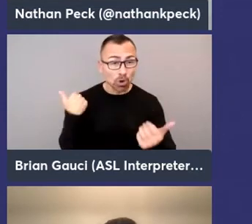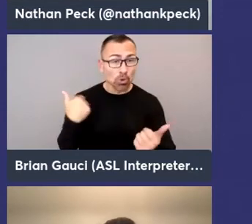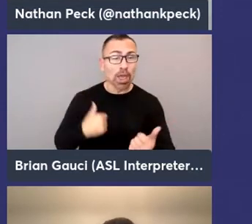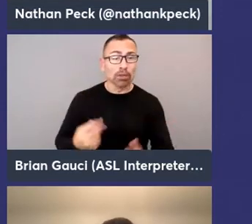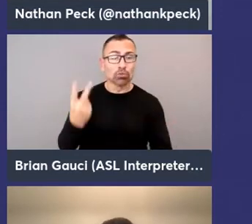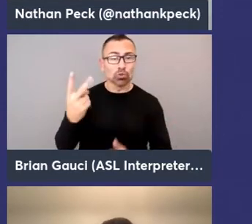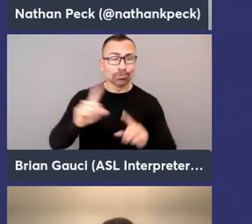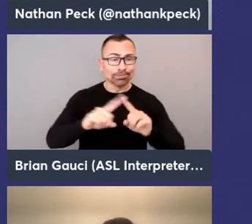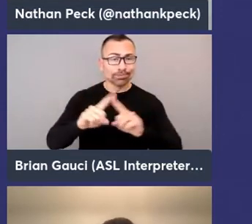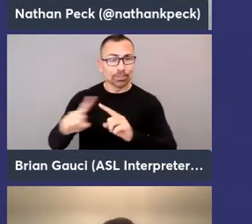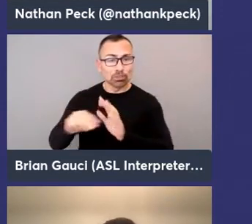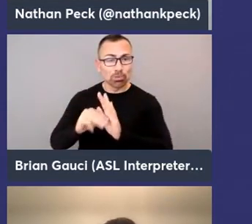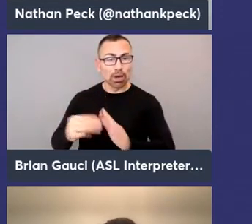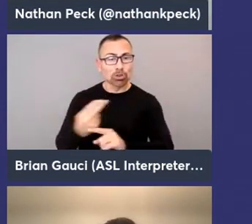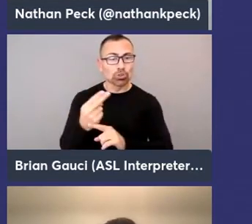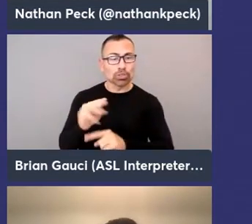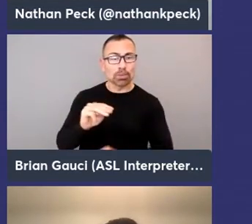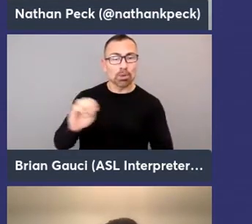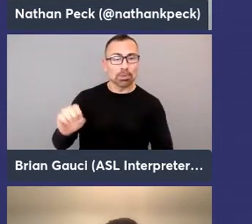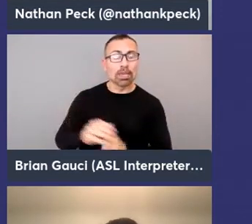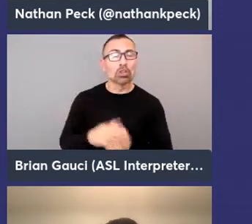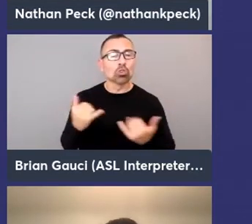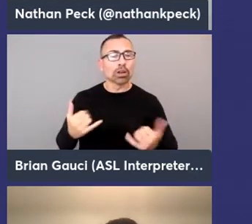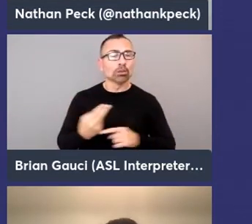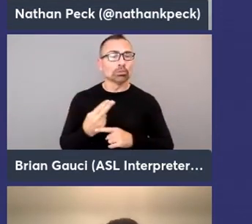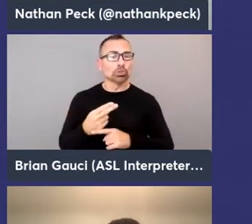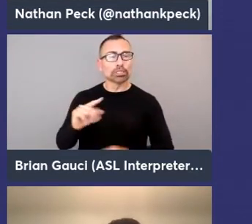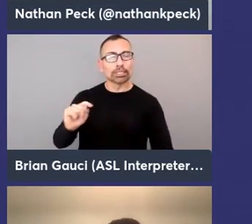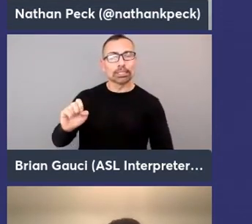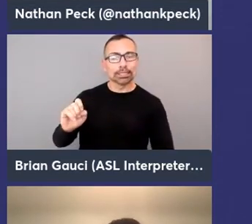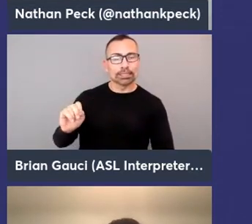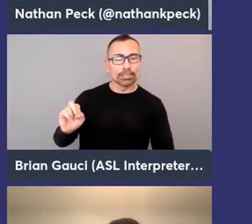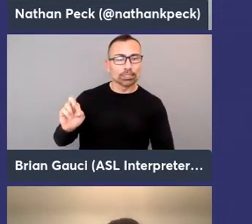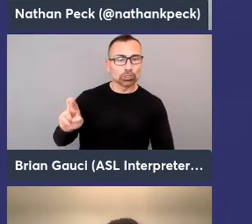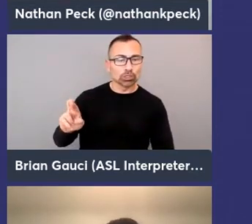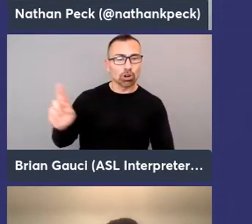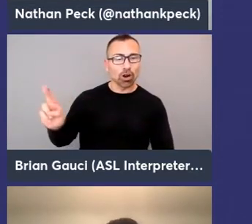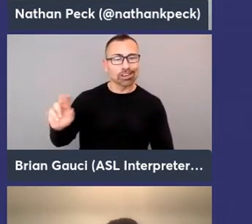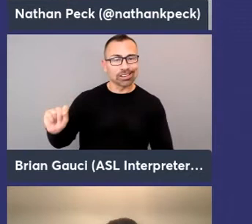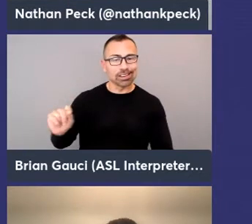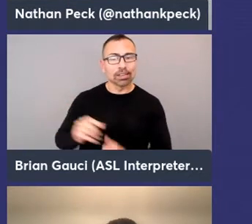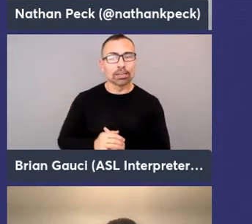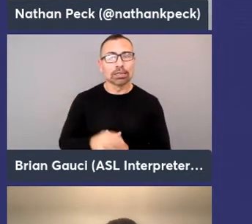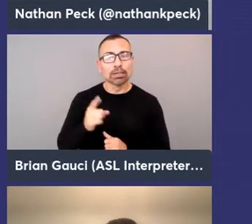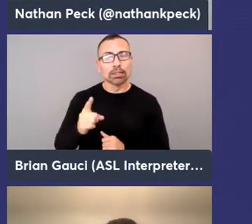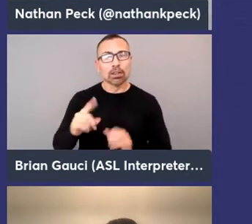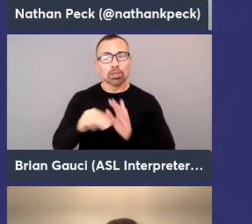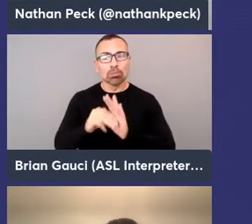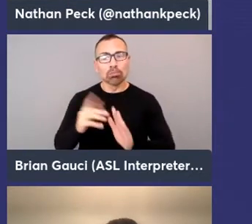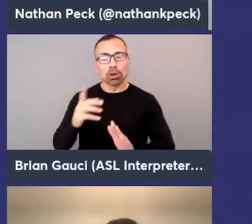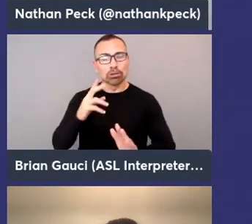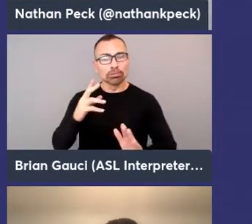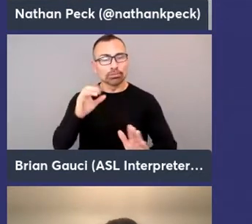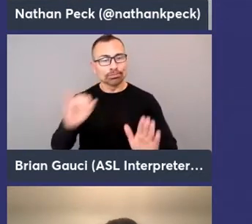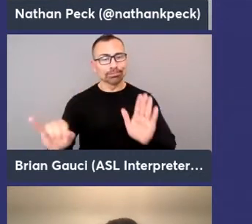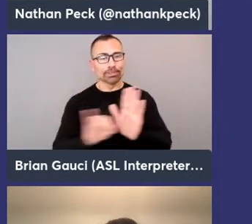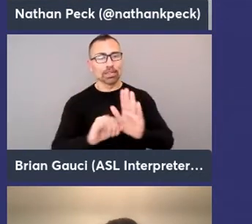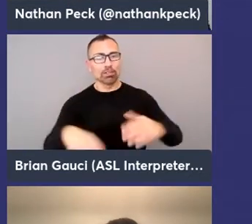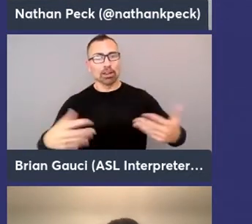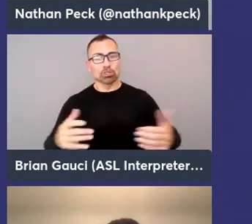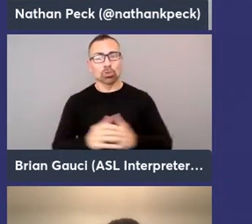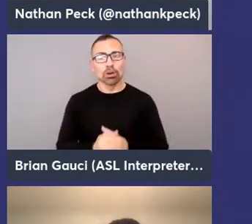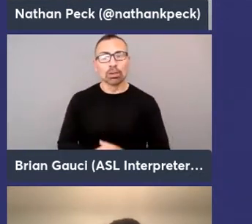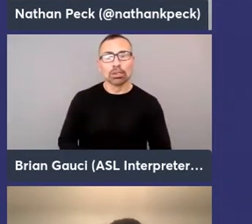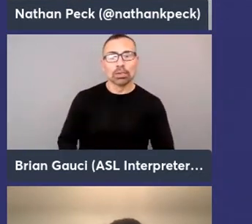now, and I'm passing it to a TensorRT model. In this case, the model identified this particular picture as a Shiba or